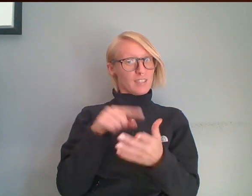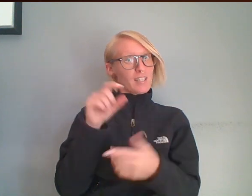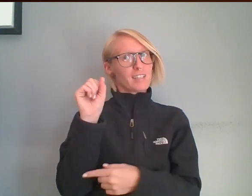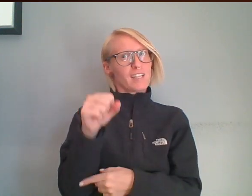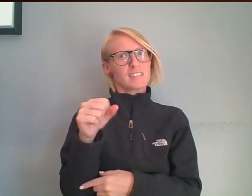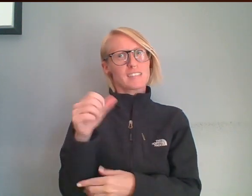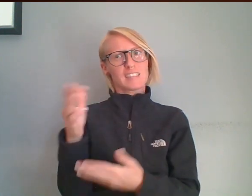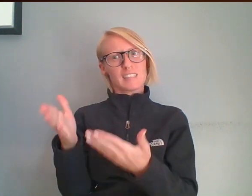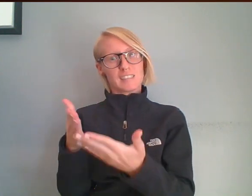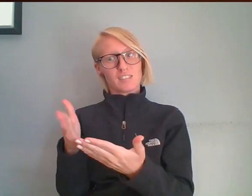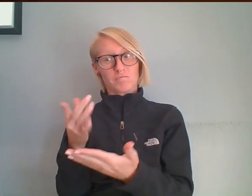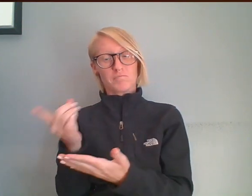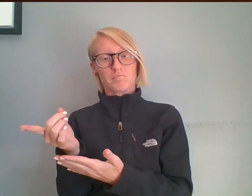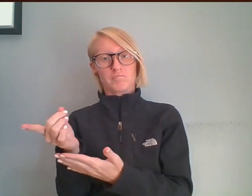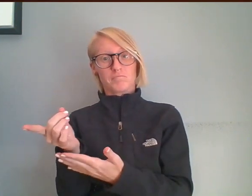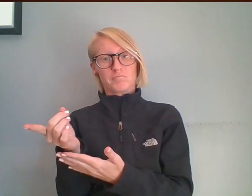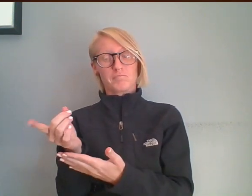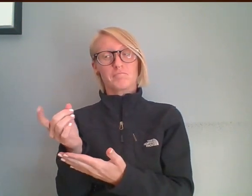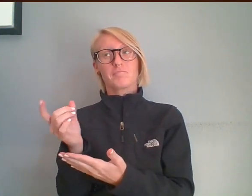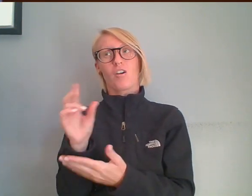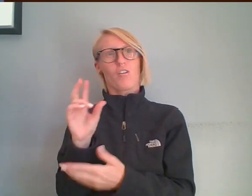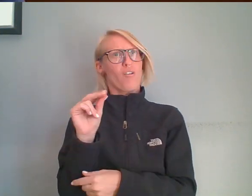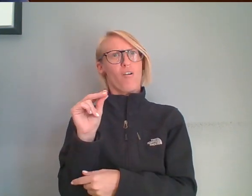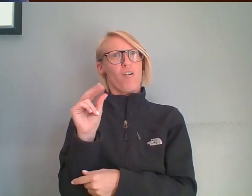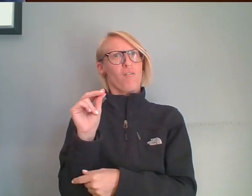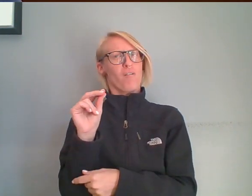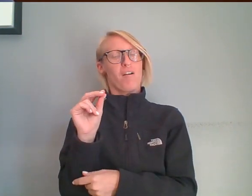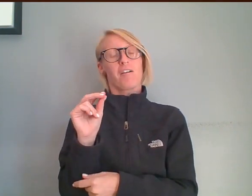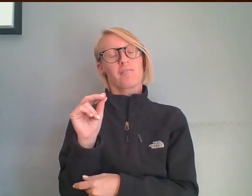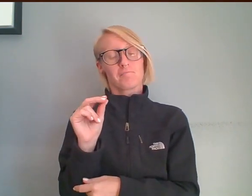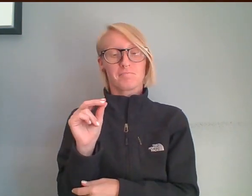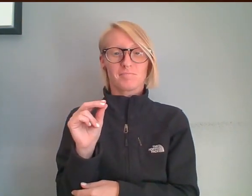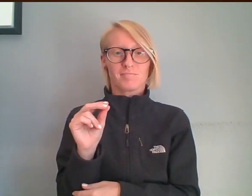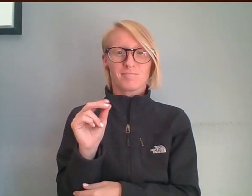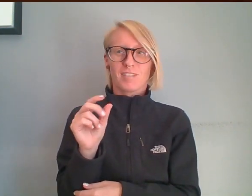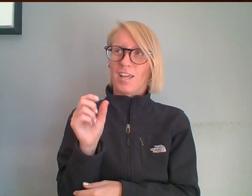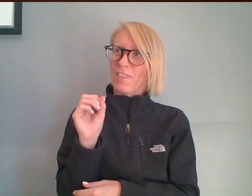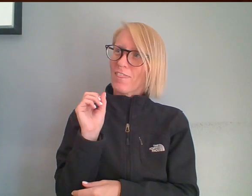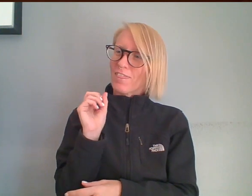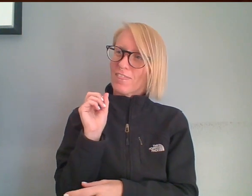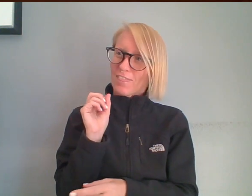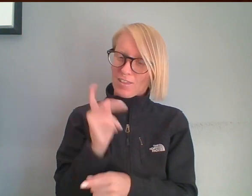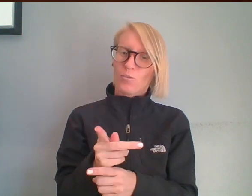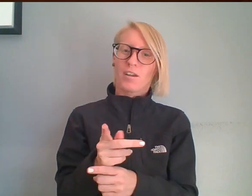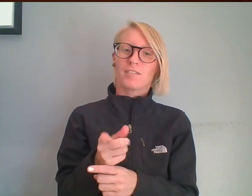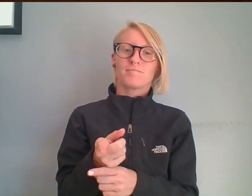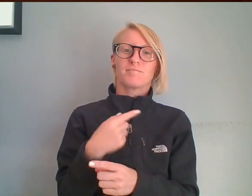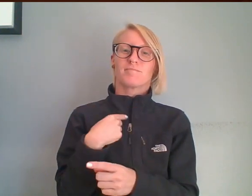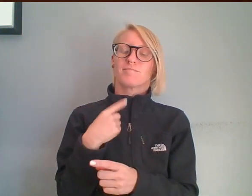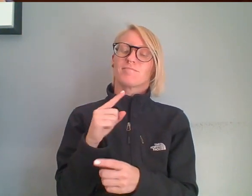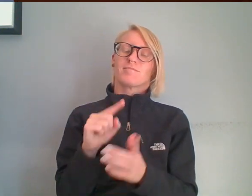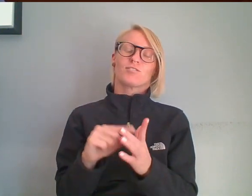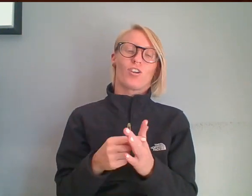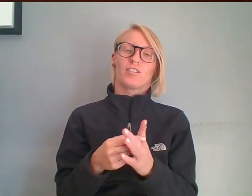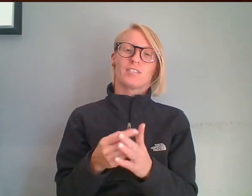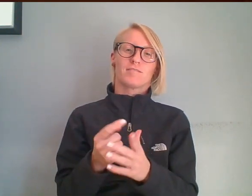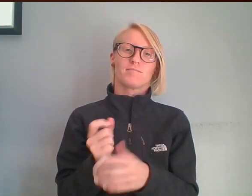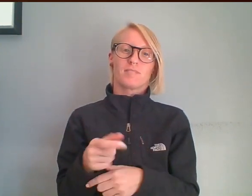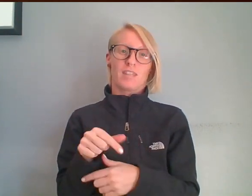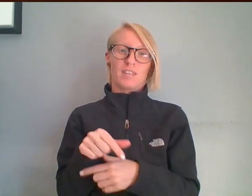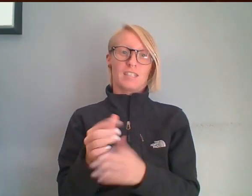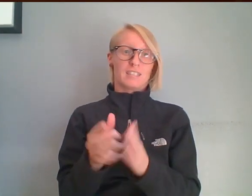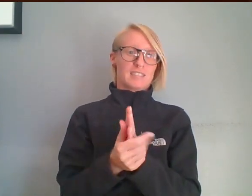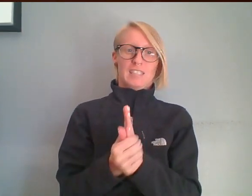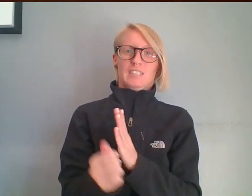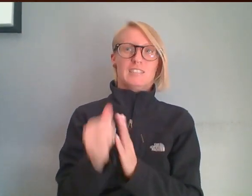little easier that second time? No. That's okay. We're just starting. These skills